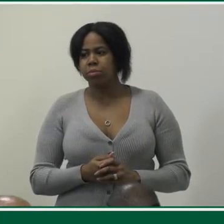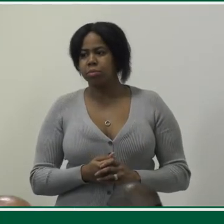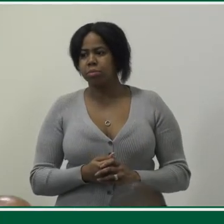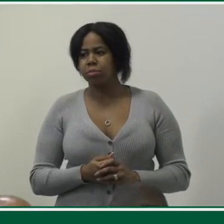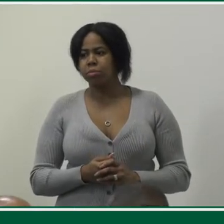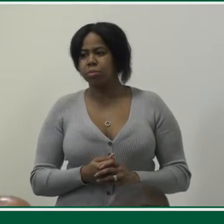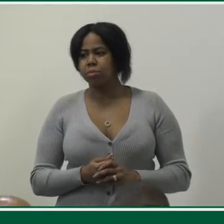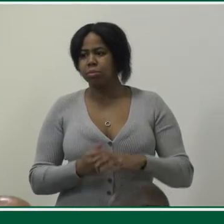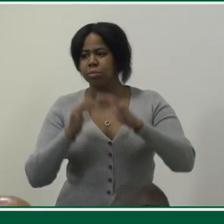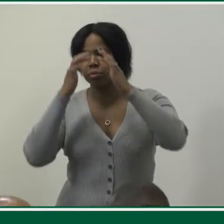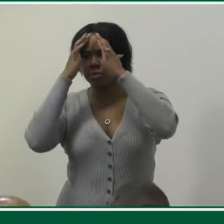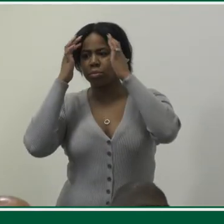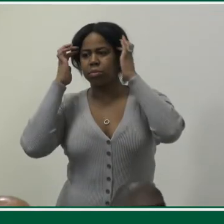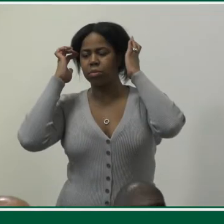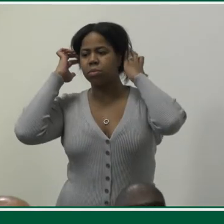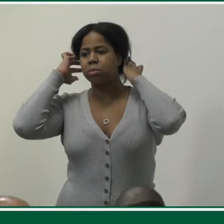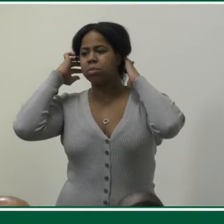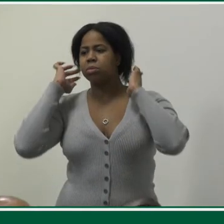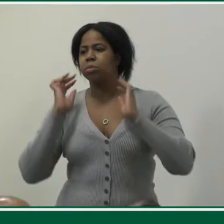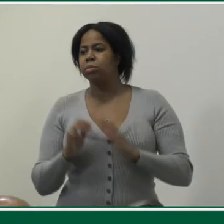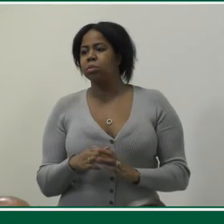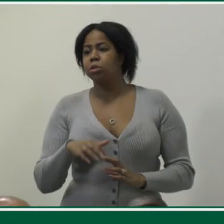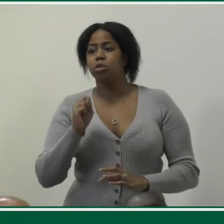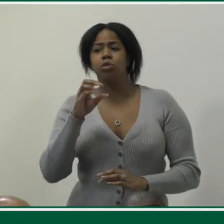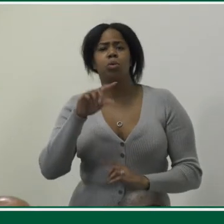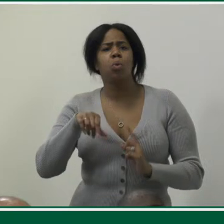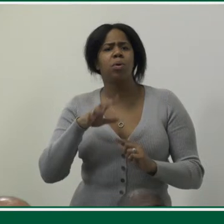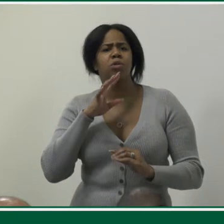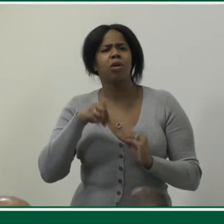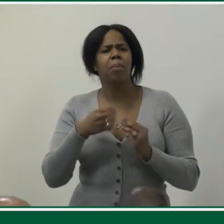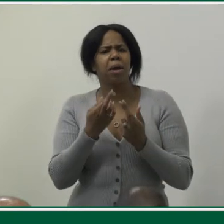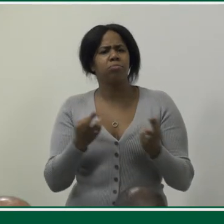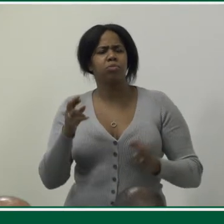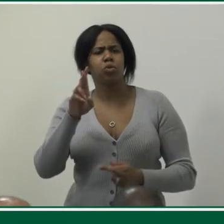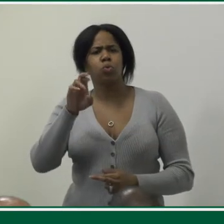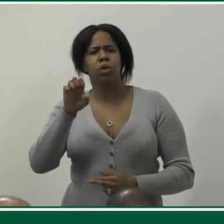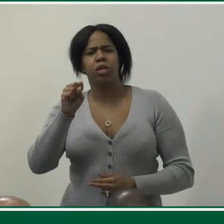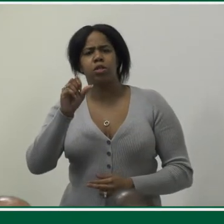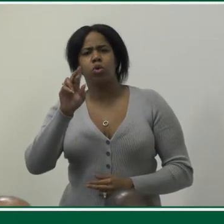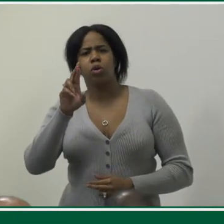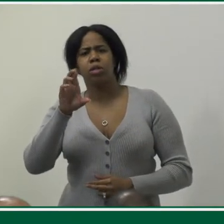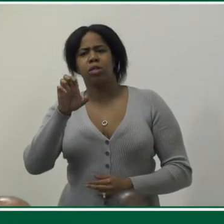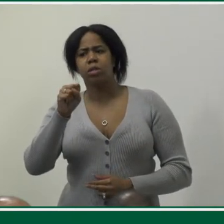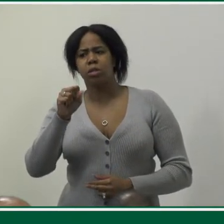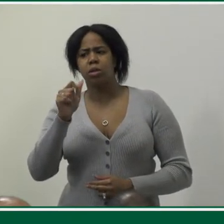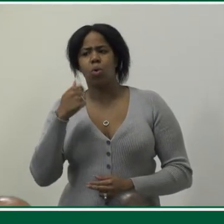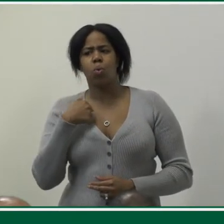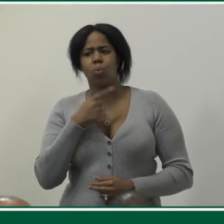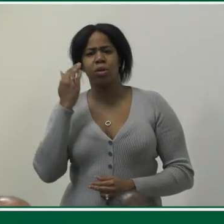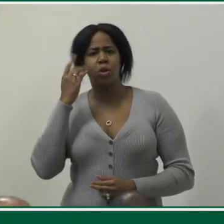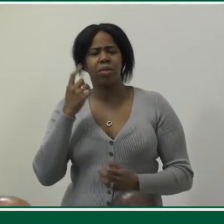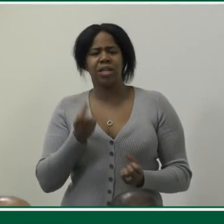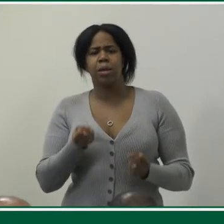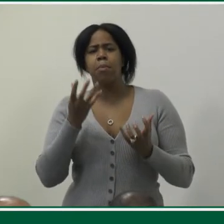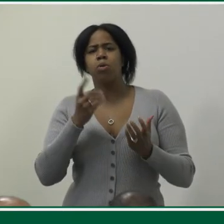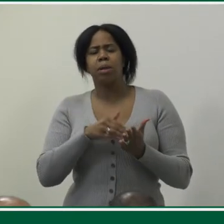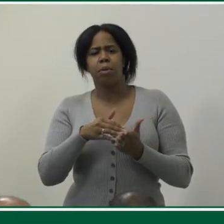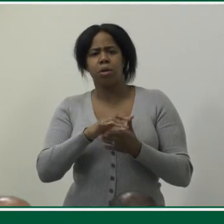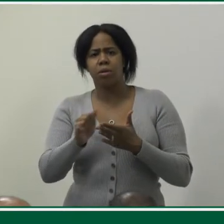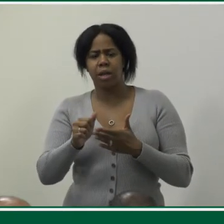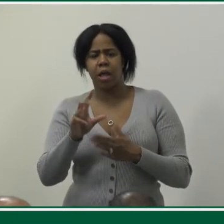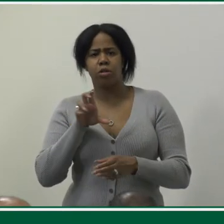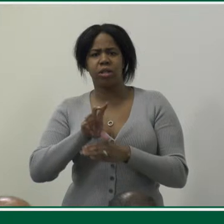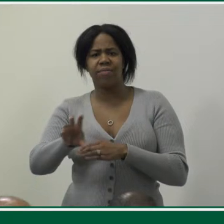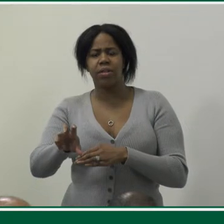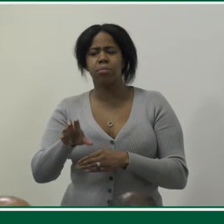community. Here's some of the, when we talk about resources, here's some of the resources. As we mentioned, this is a multi-million-dollar investment. Some of those dollars